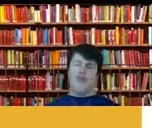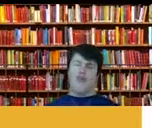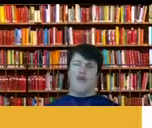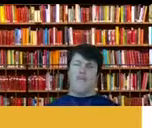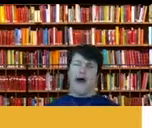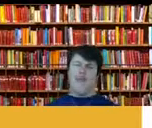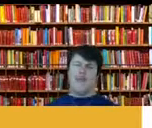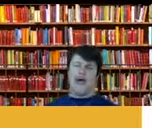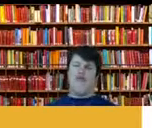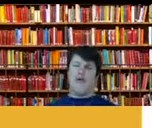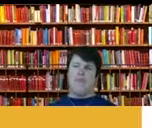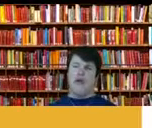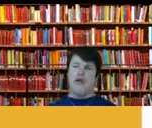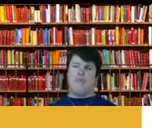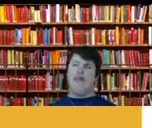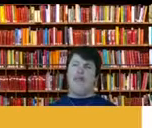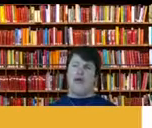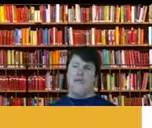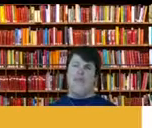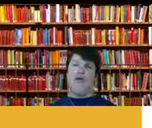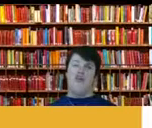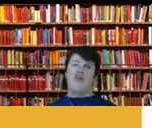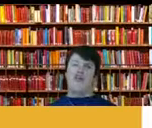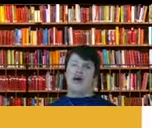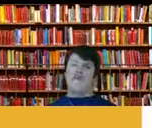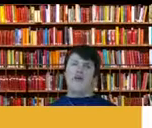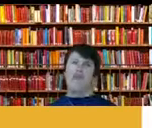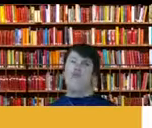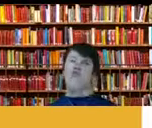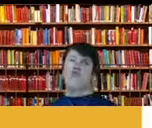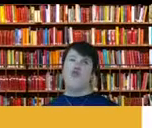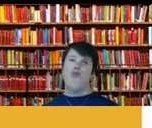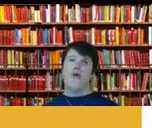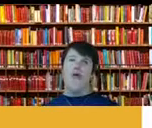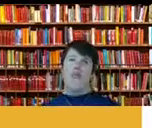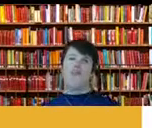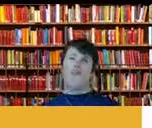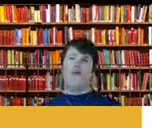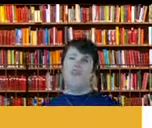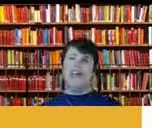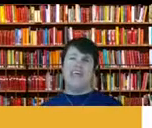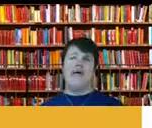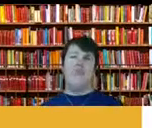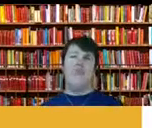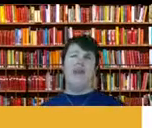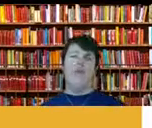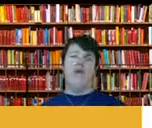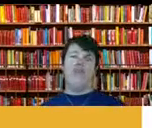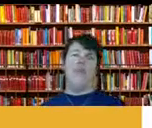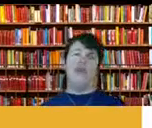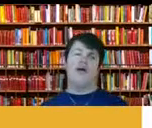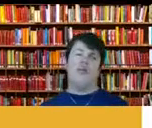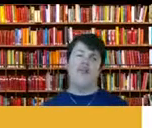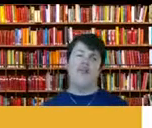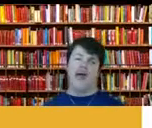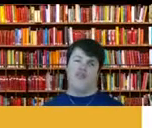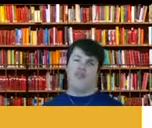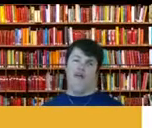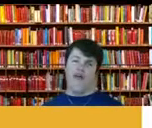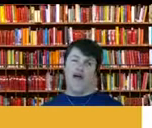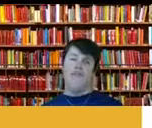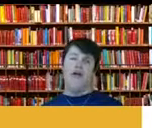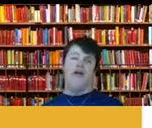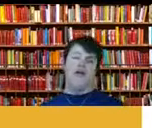or considered to be by the townspeople beneath him. So the townspeople assume that someone like him would not want to go and greet the